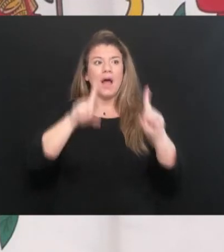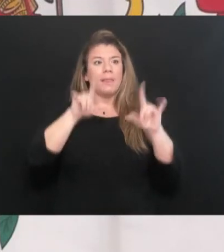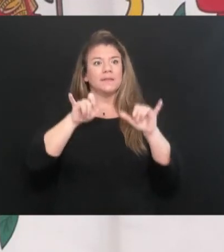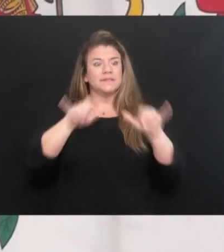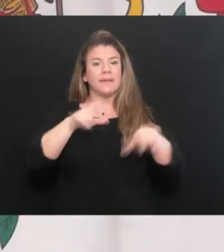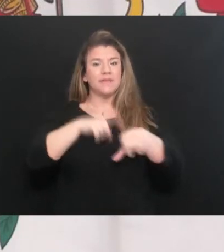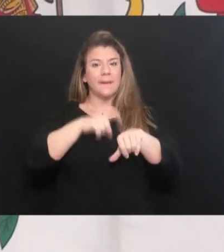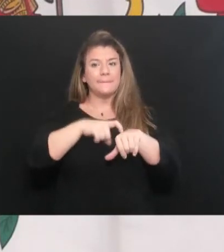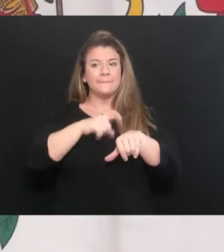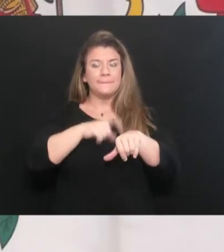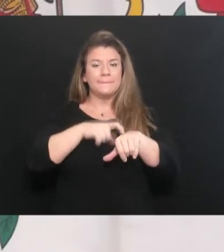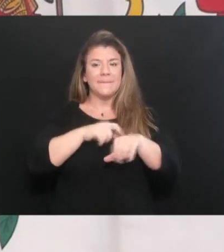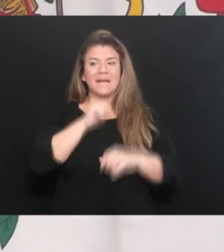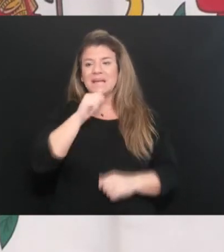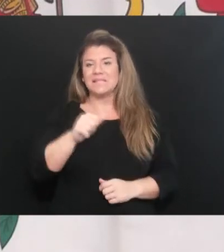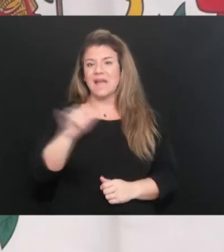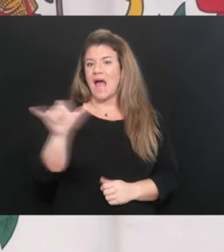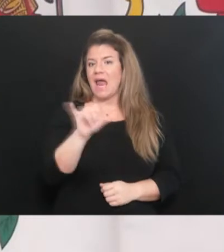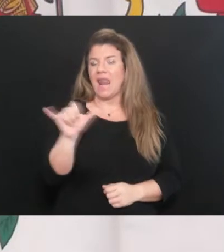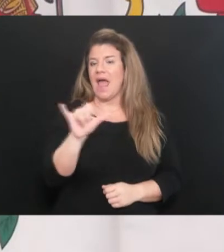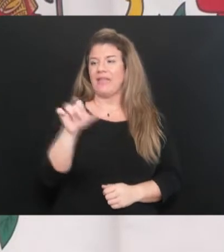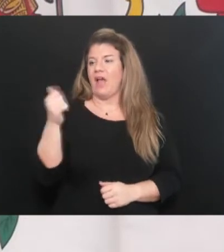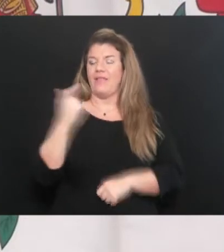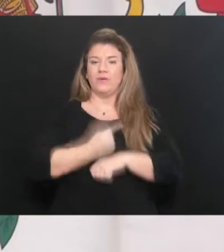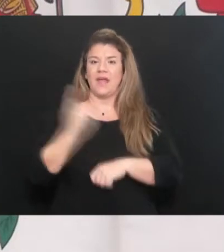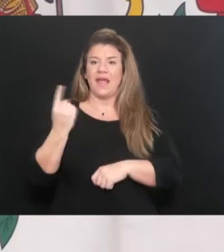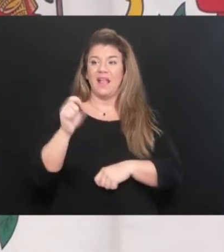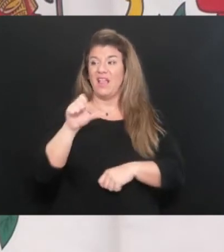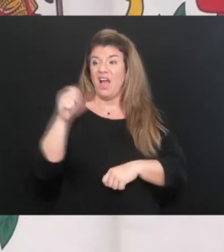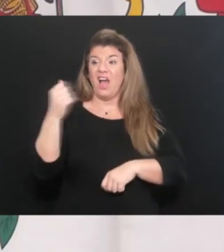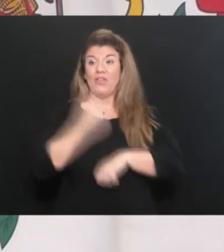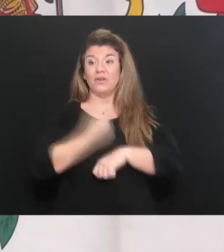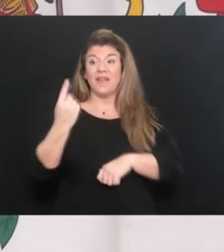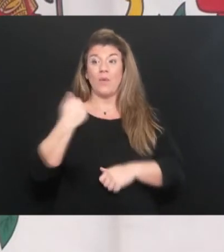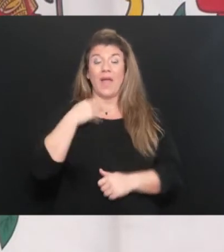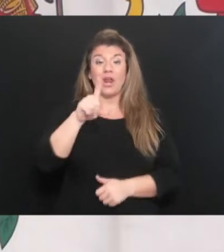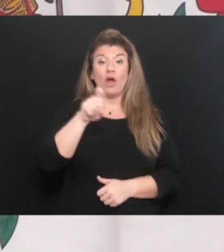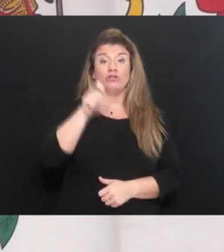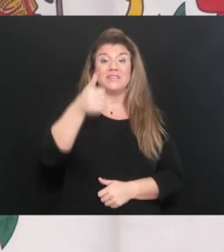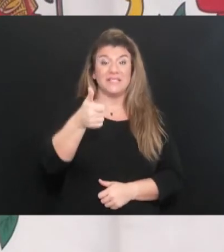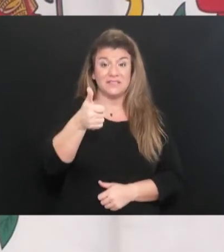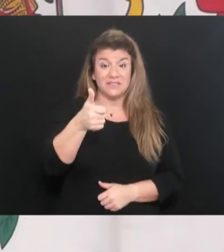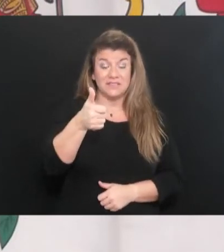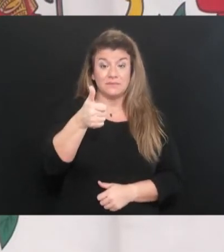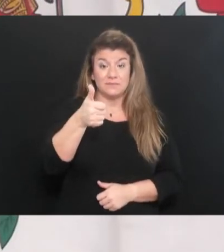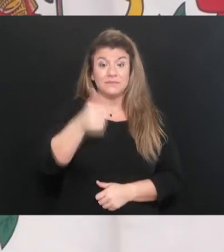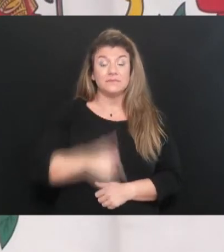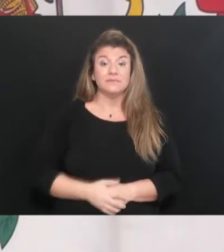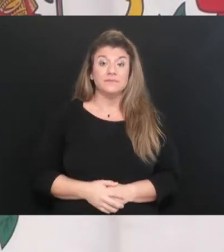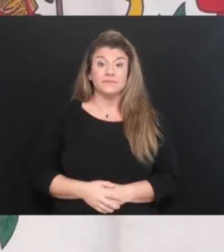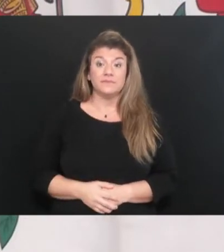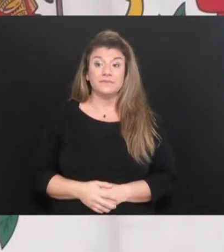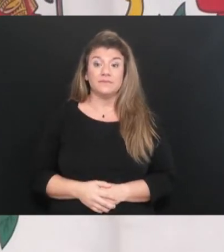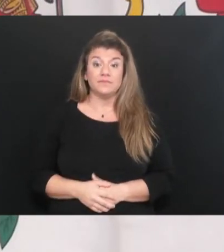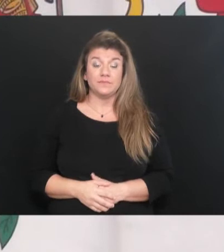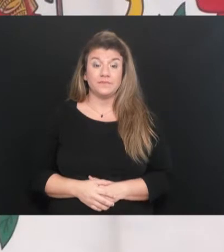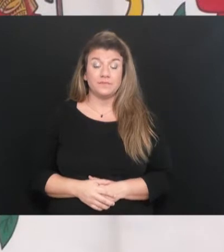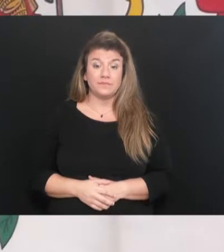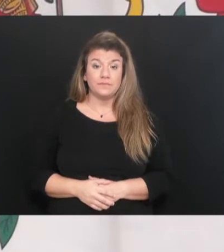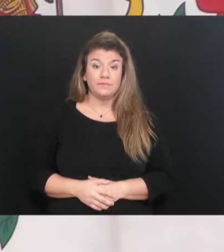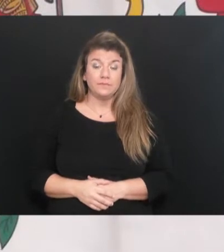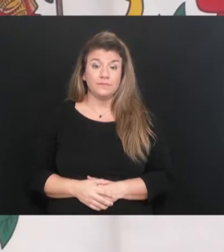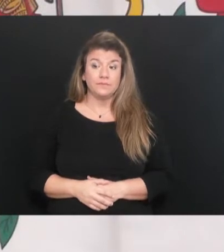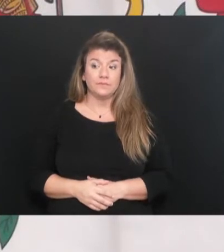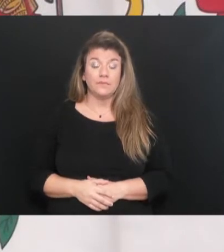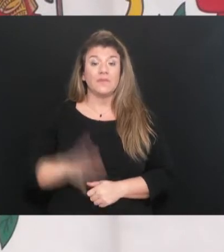not like it was the other day. The other day we had 110. And so